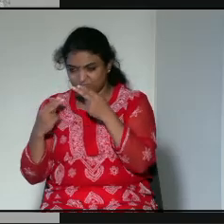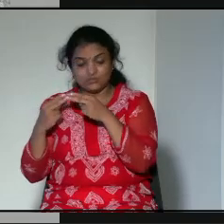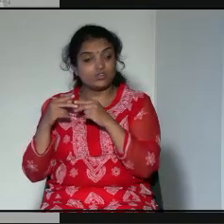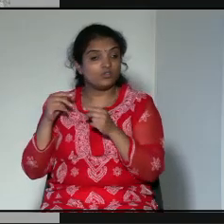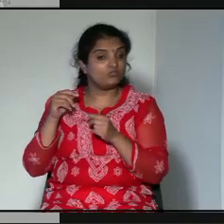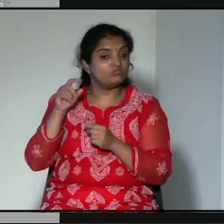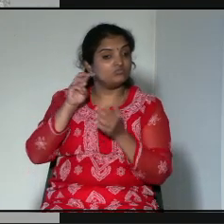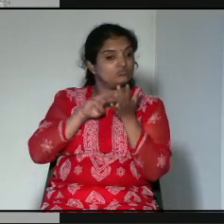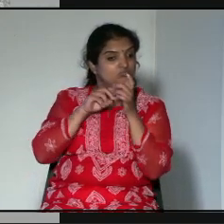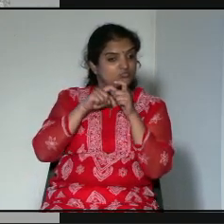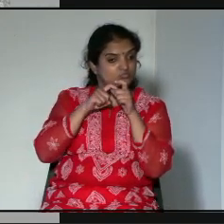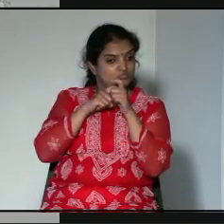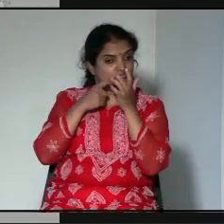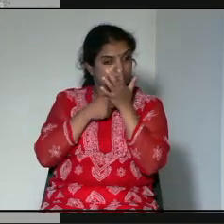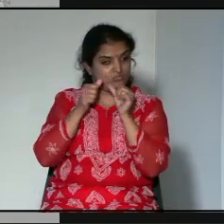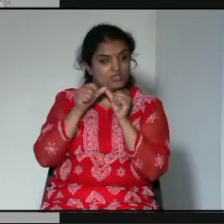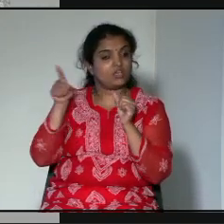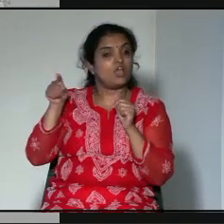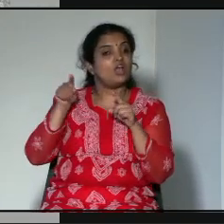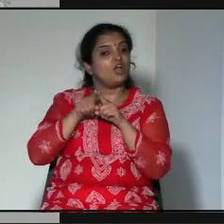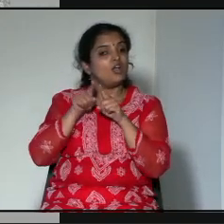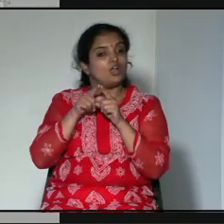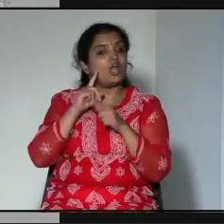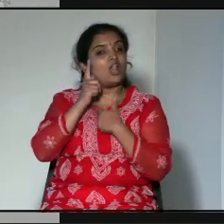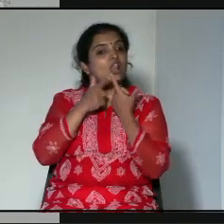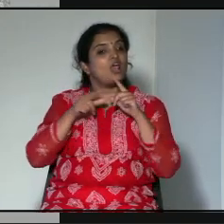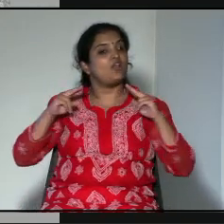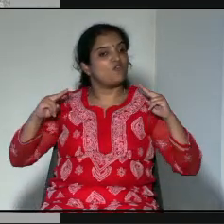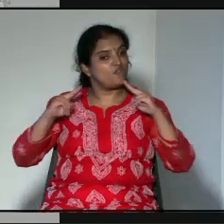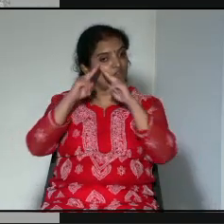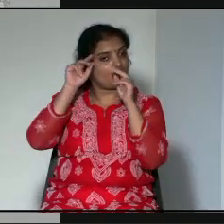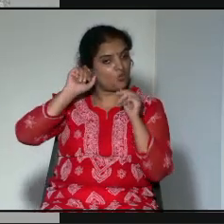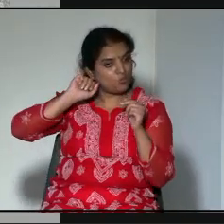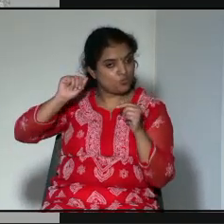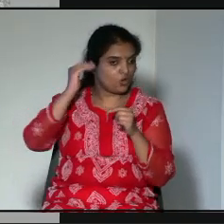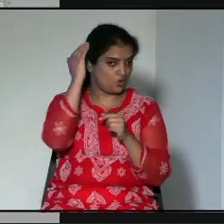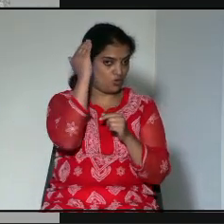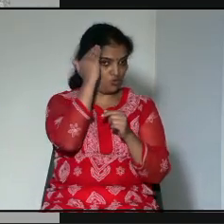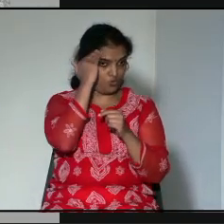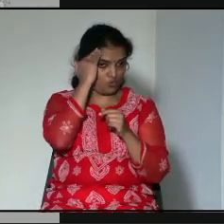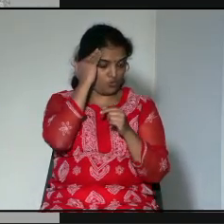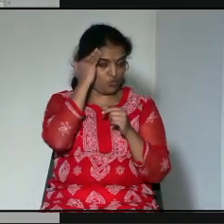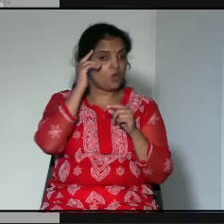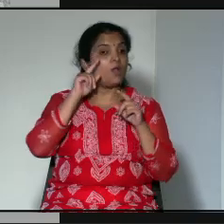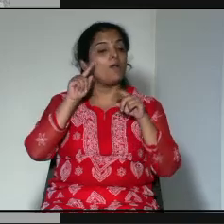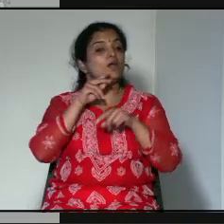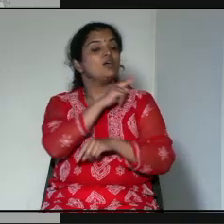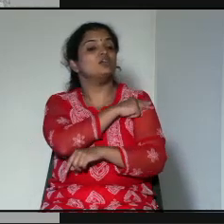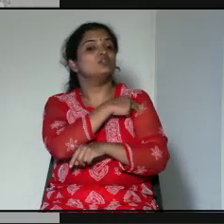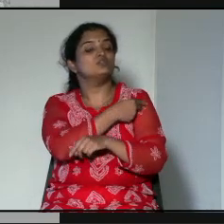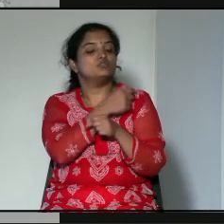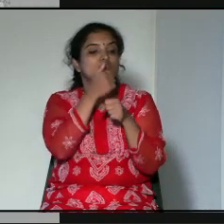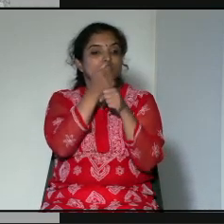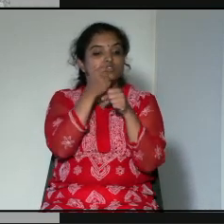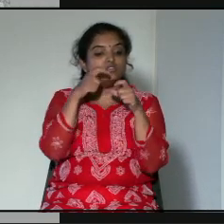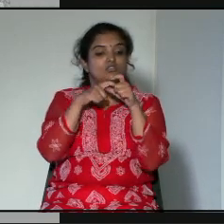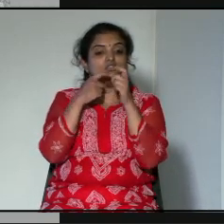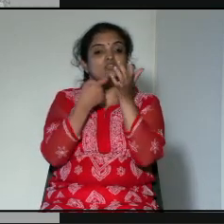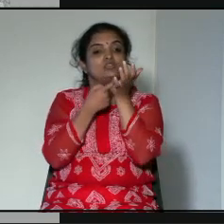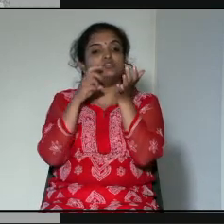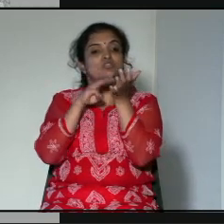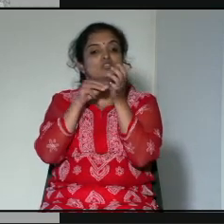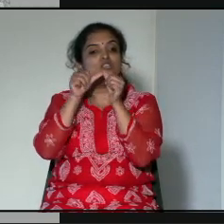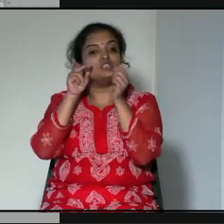German. Albert Camus and Thomas Mann were her favorites. Watching films and theater productions, especially Badal